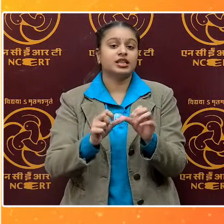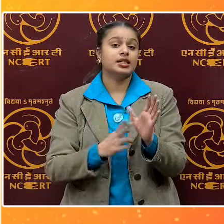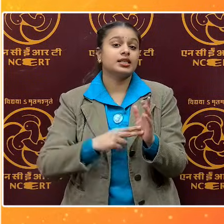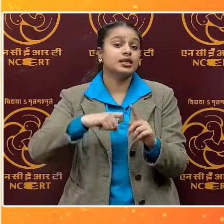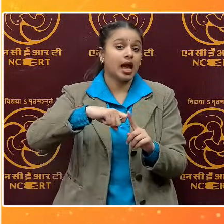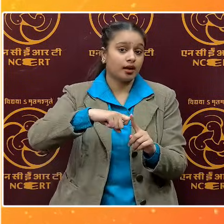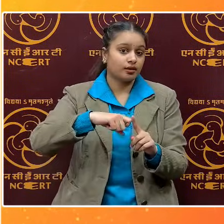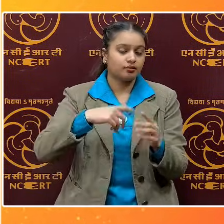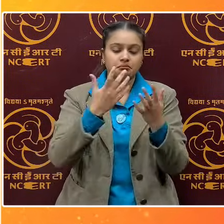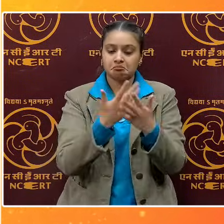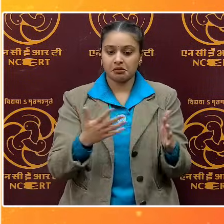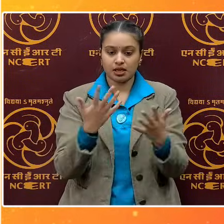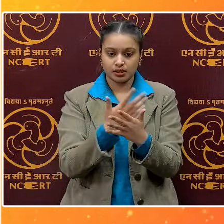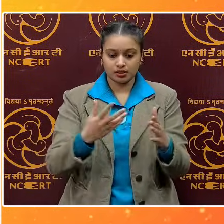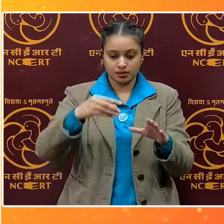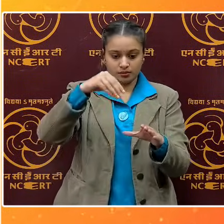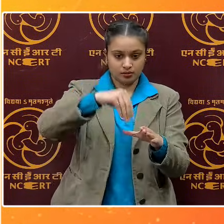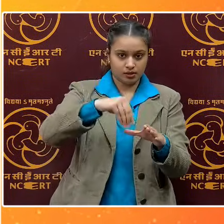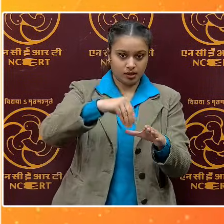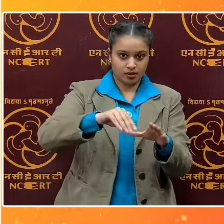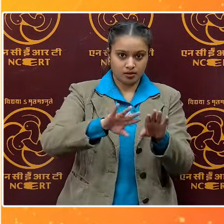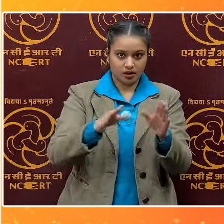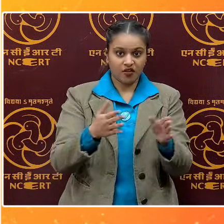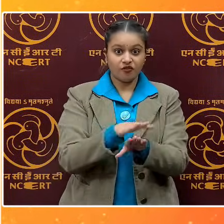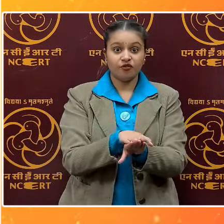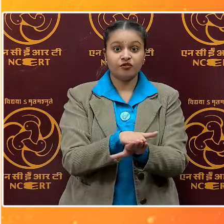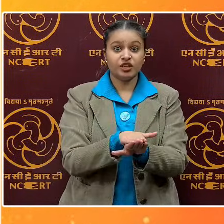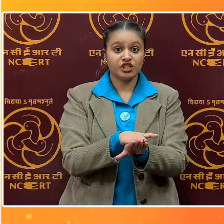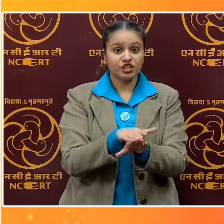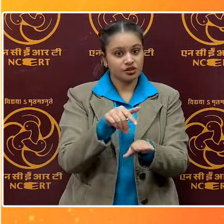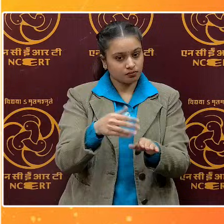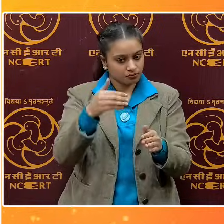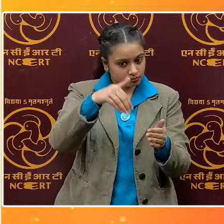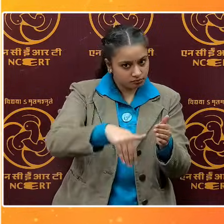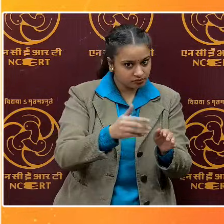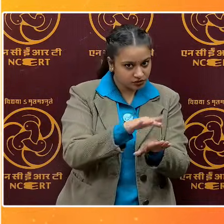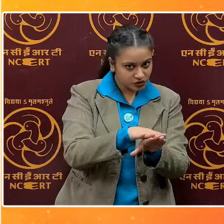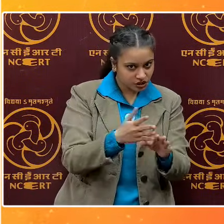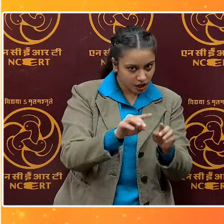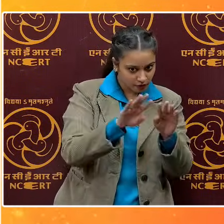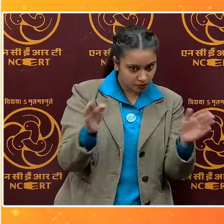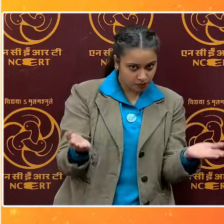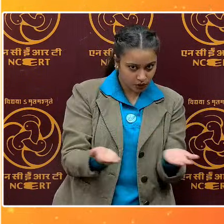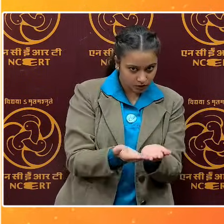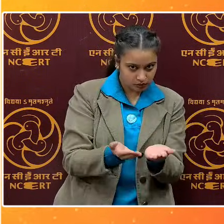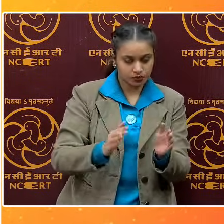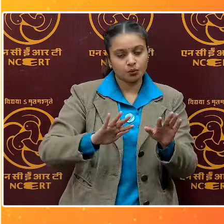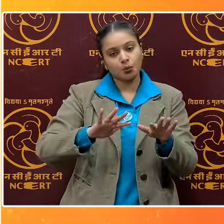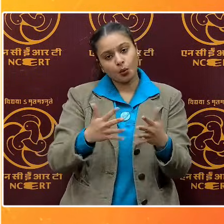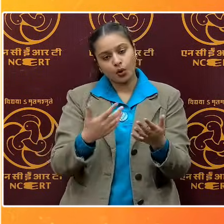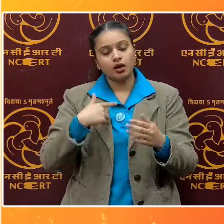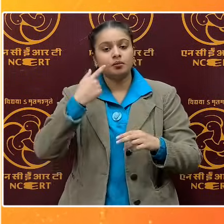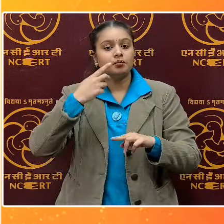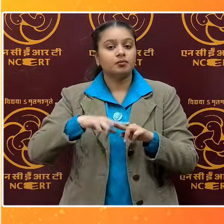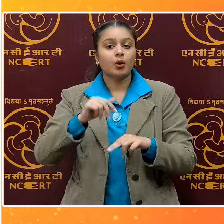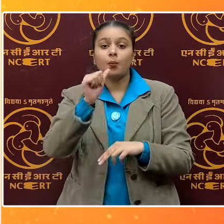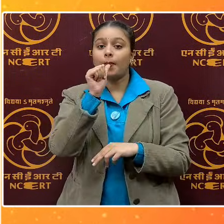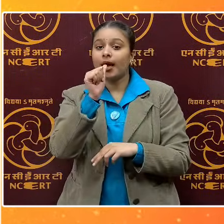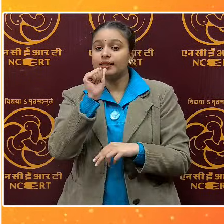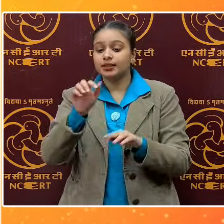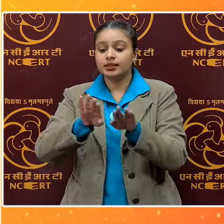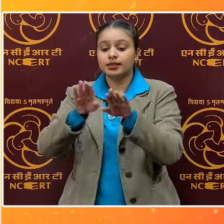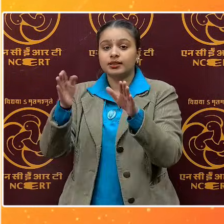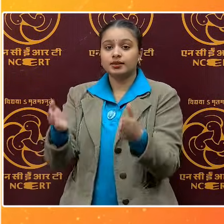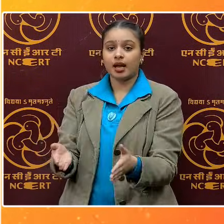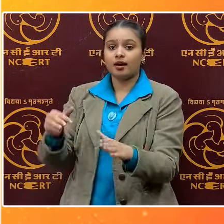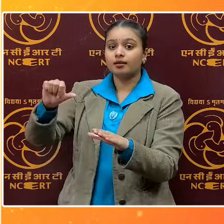keep in it, it gets that name. Fish tank has fishes in it. Oh, yes. Yes. And water tank, it water stores in it.